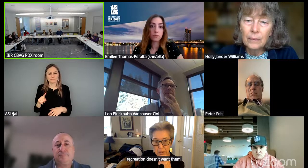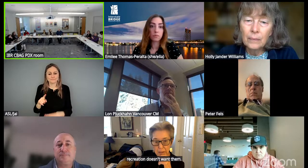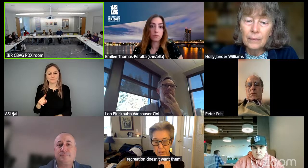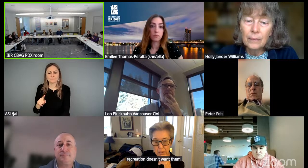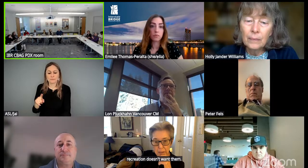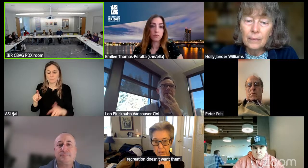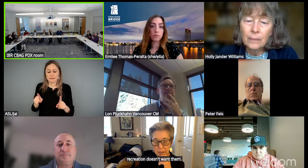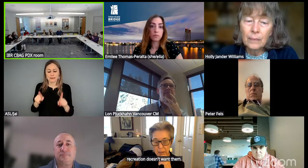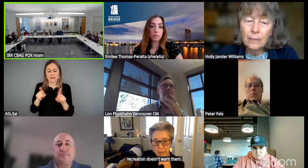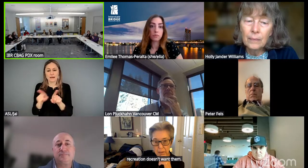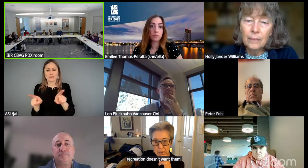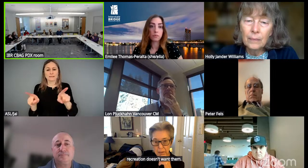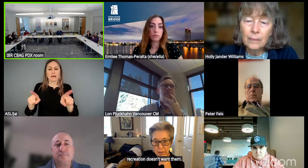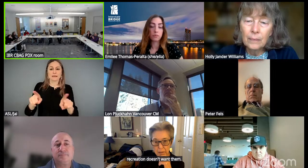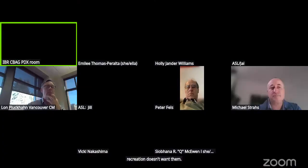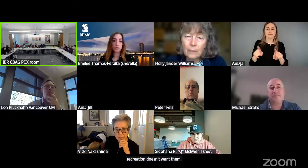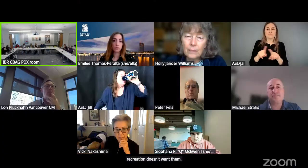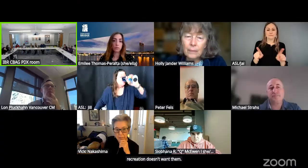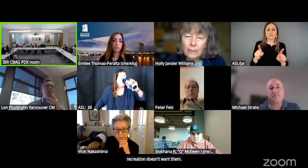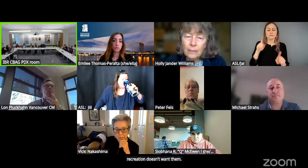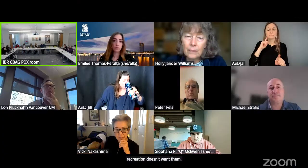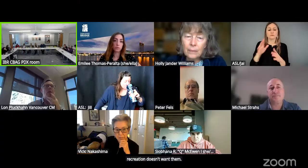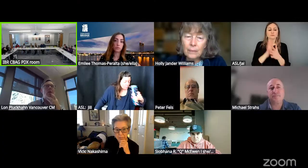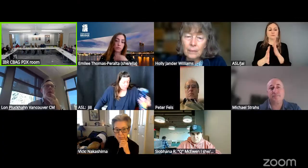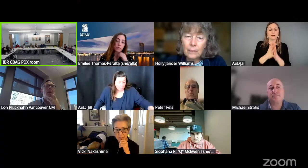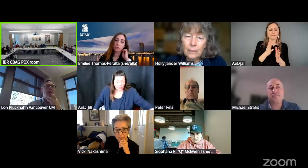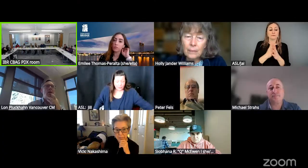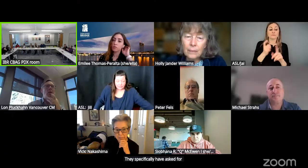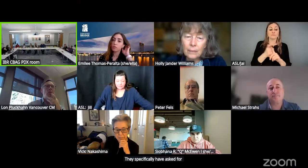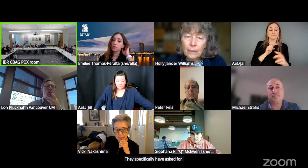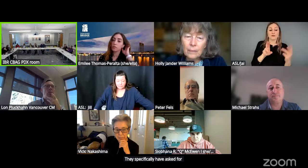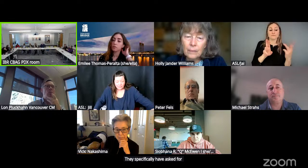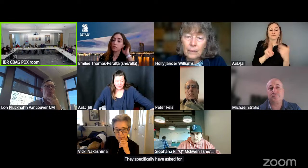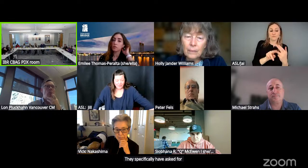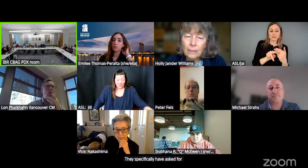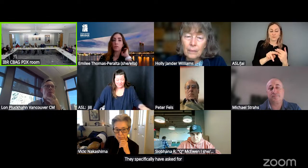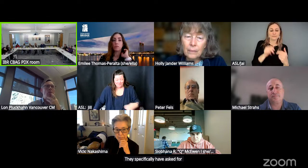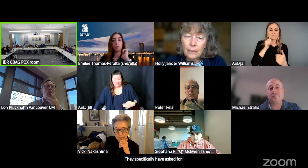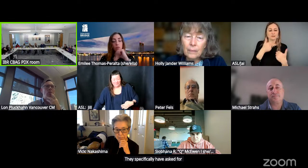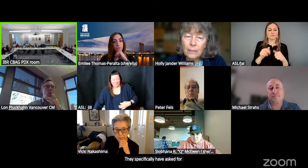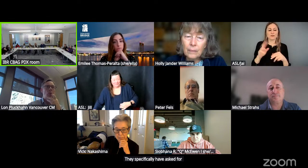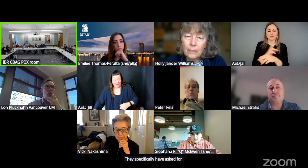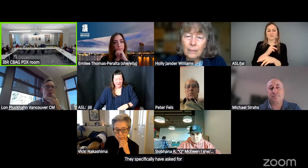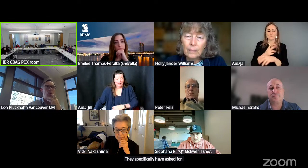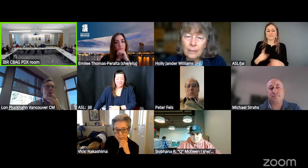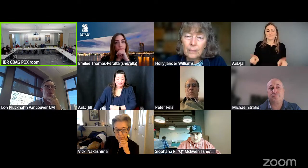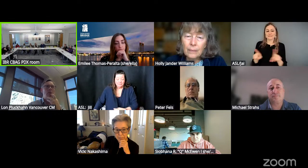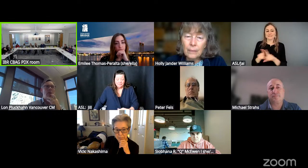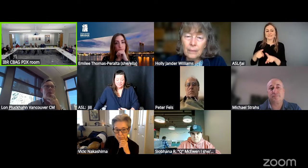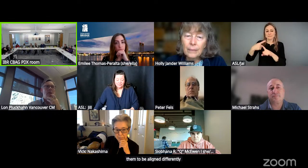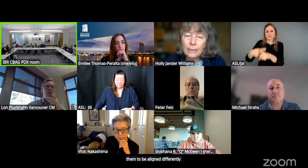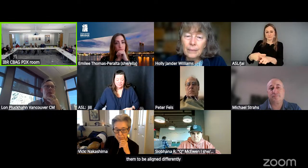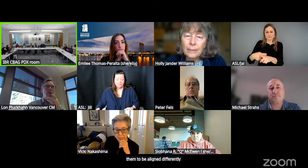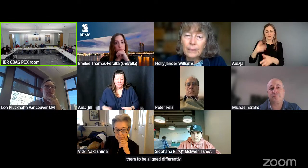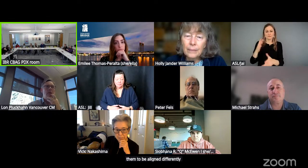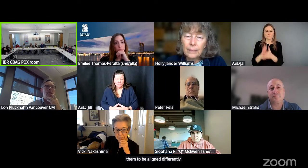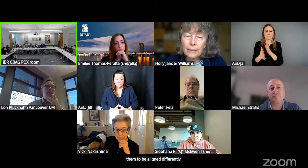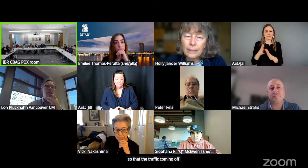aligned differently so that the traffic coming off of the freeway is not trying to use the same intersection as the traffic coming in and out of the